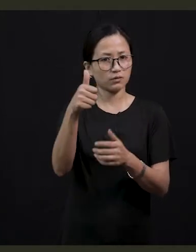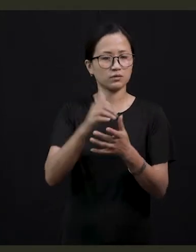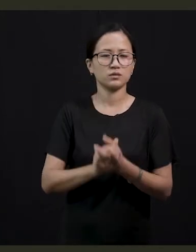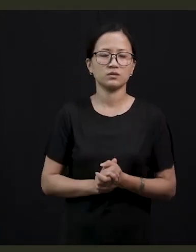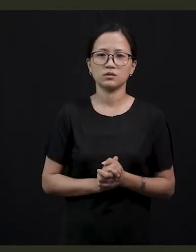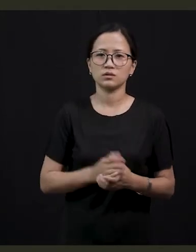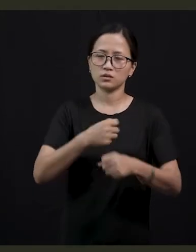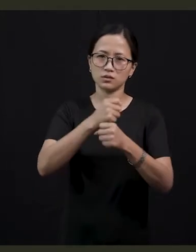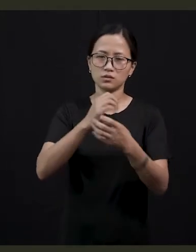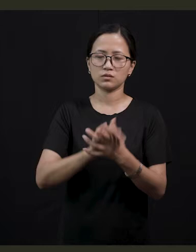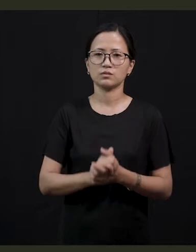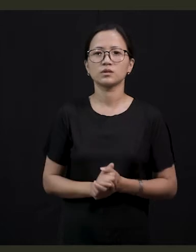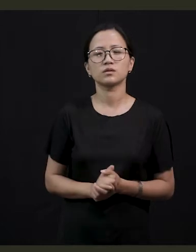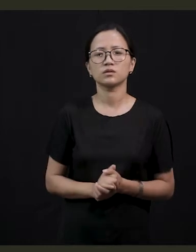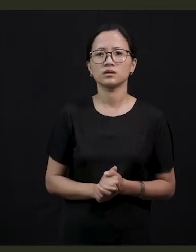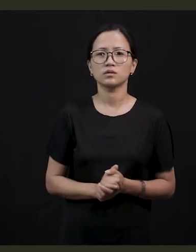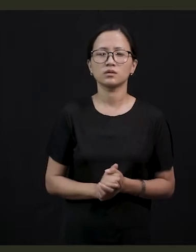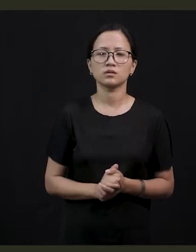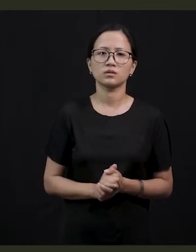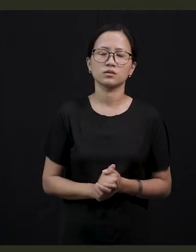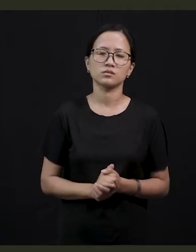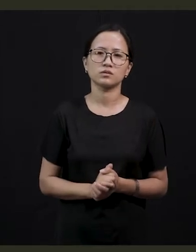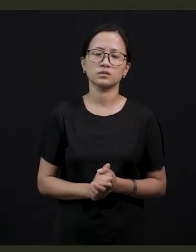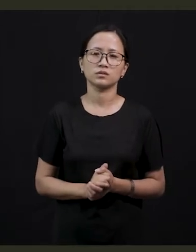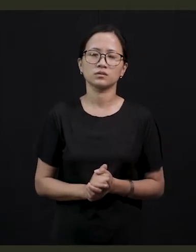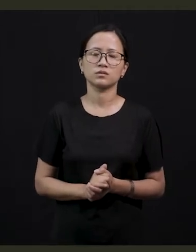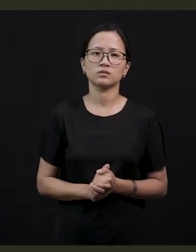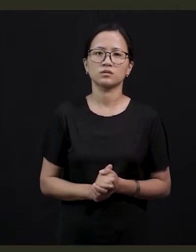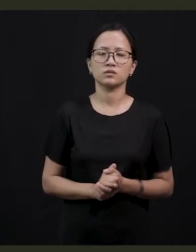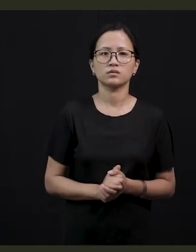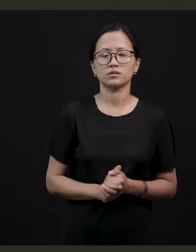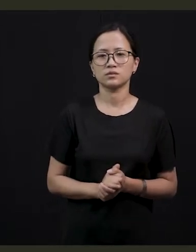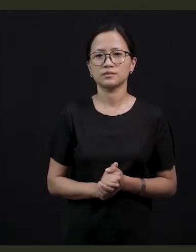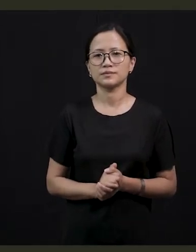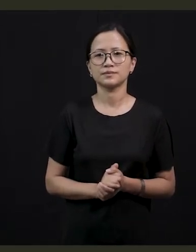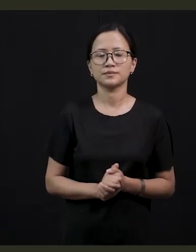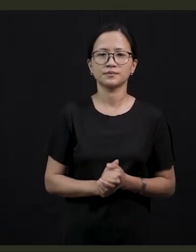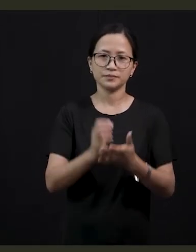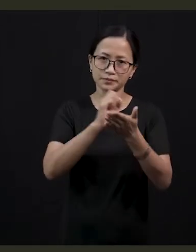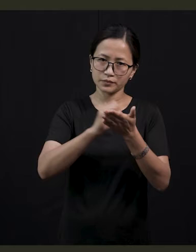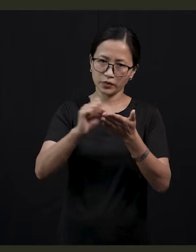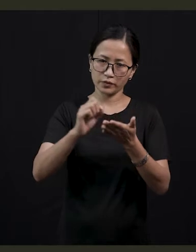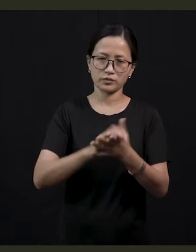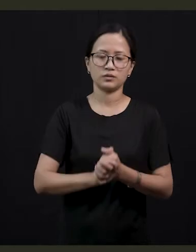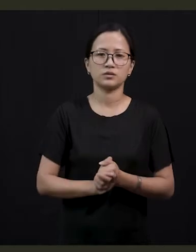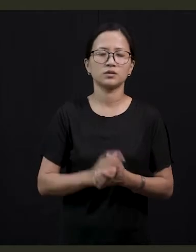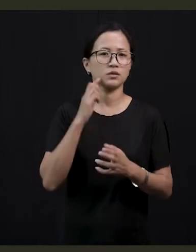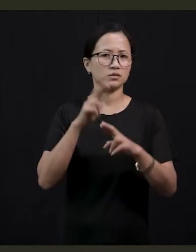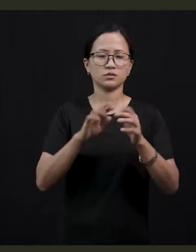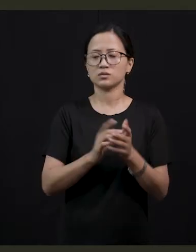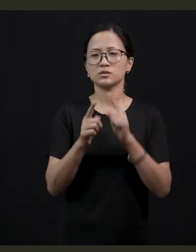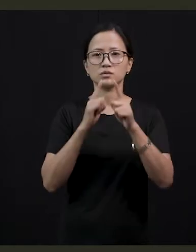to the governor to make it into, it's the bill and it becomes the law when the governor puts a signature. So, if you're